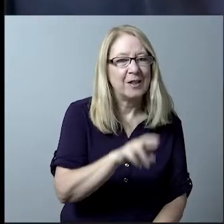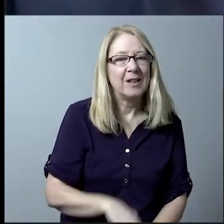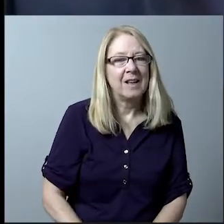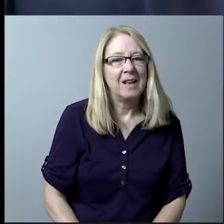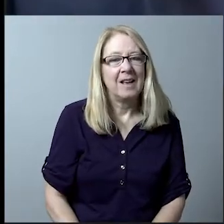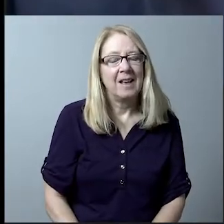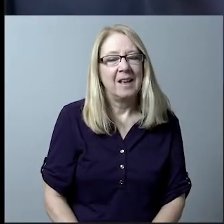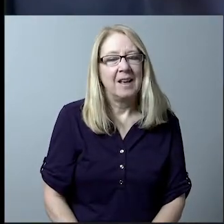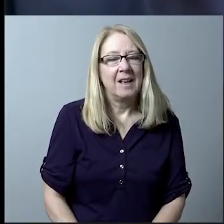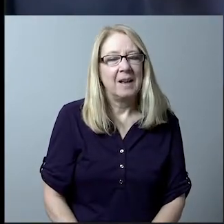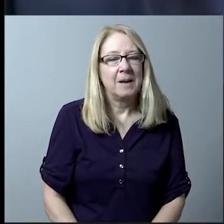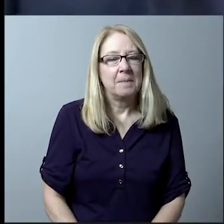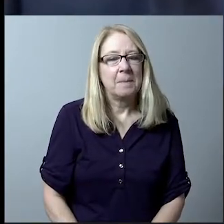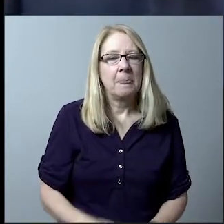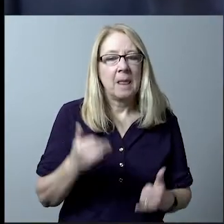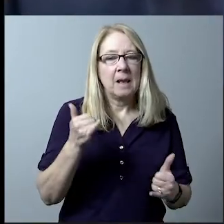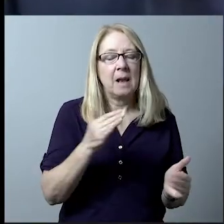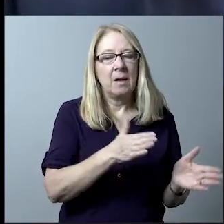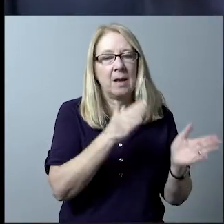Thank you, Chancellor.